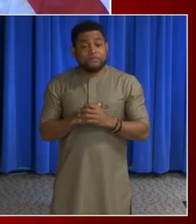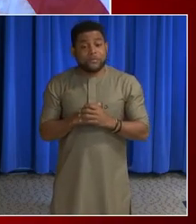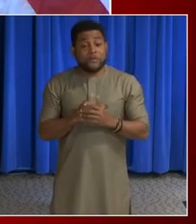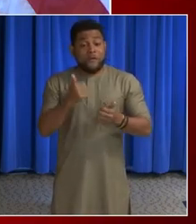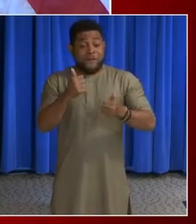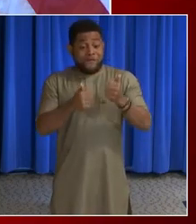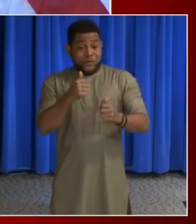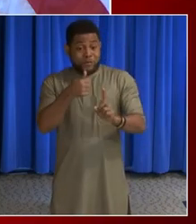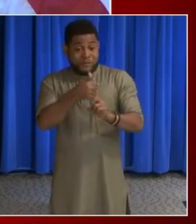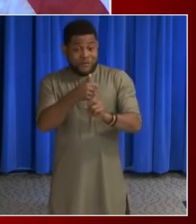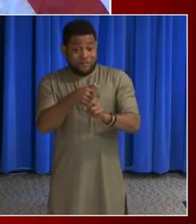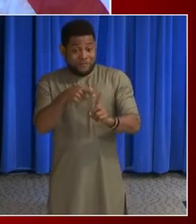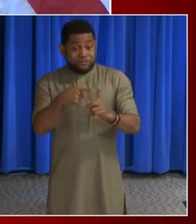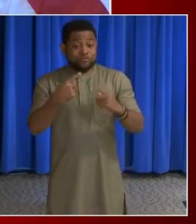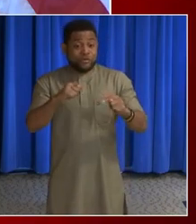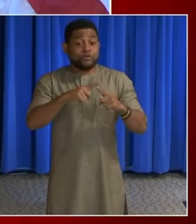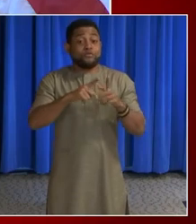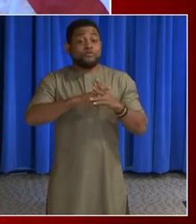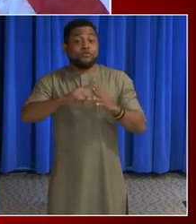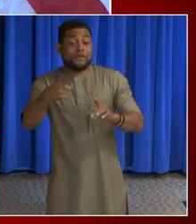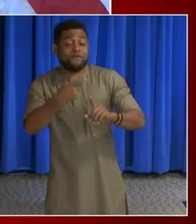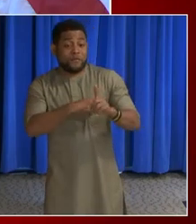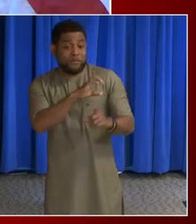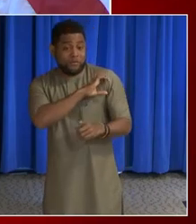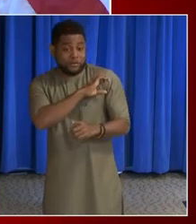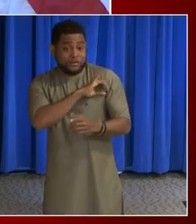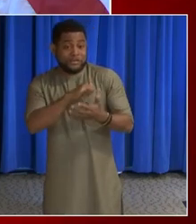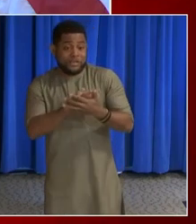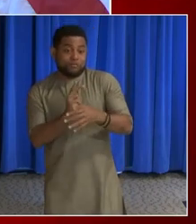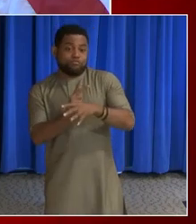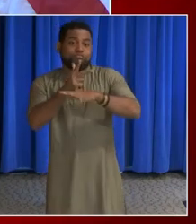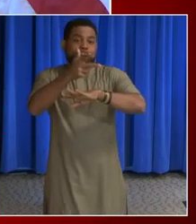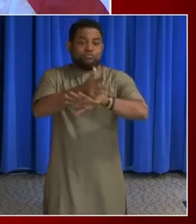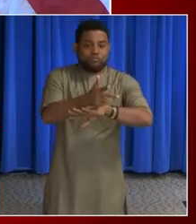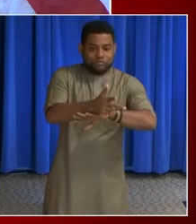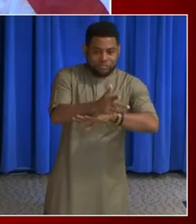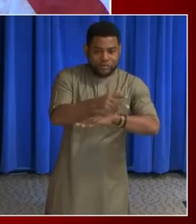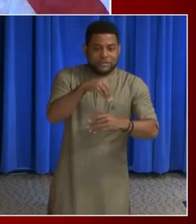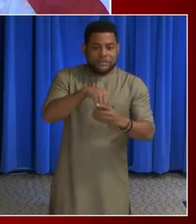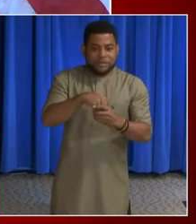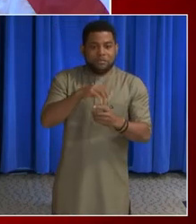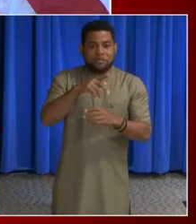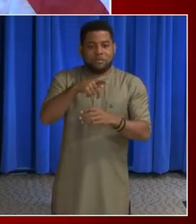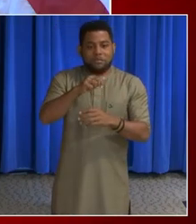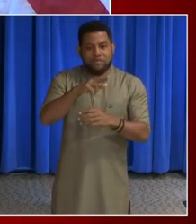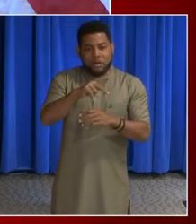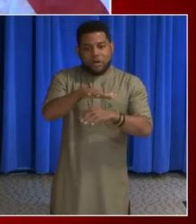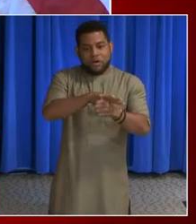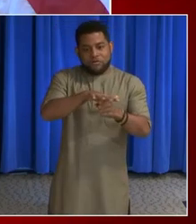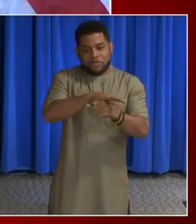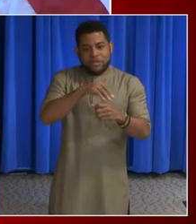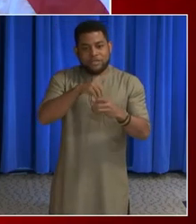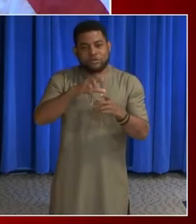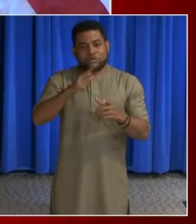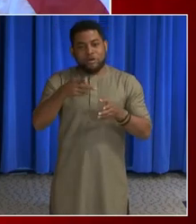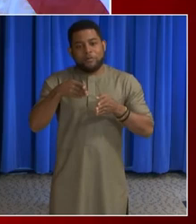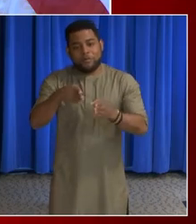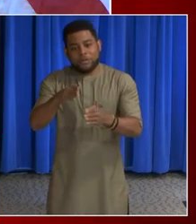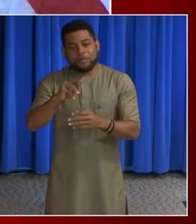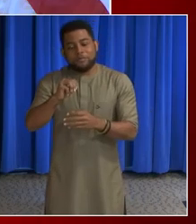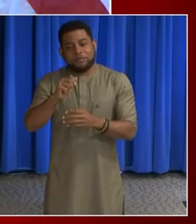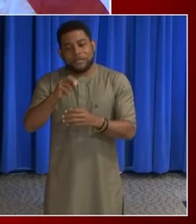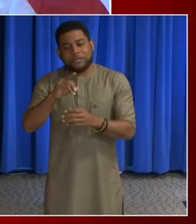the police, struck a curb adjacent to Fort Slocum Park in the area of 3rd and Madison Street Northwest.